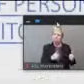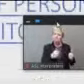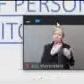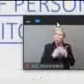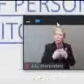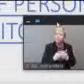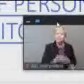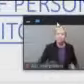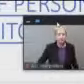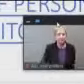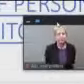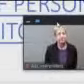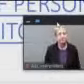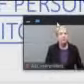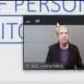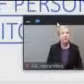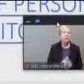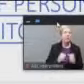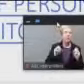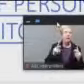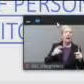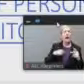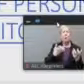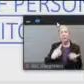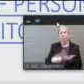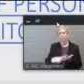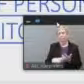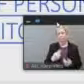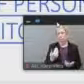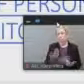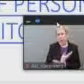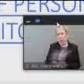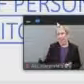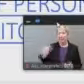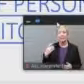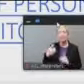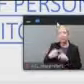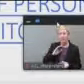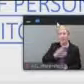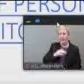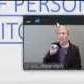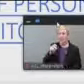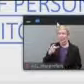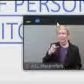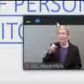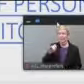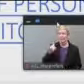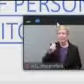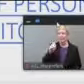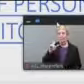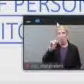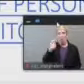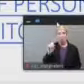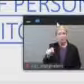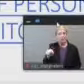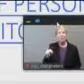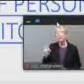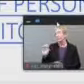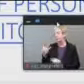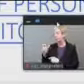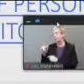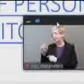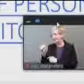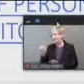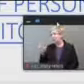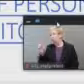please. I wanted to tell you about a new thing from our epidemiologists, Christine Ross, Chad Smelzer, and